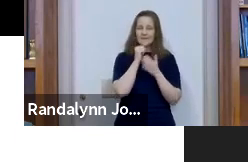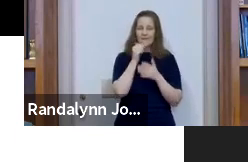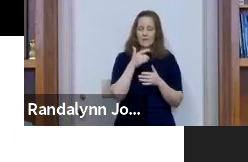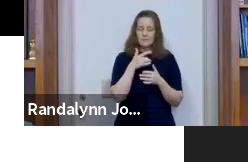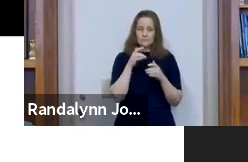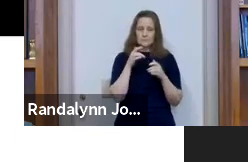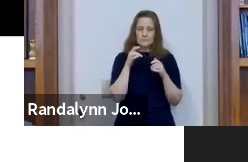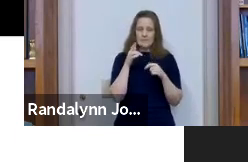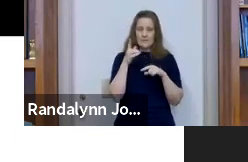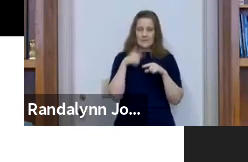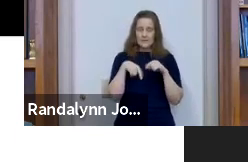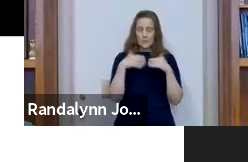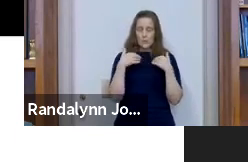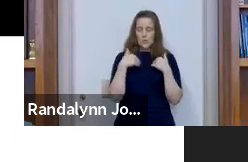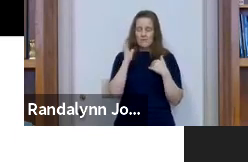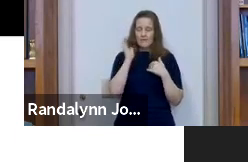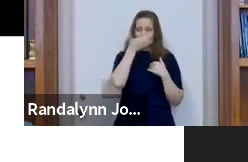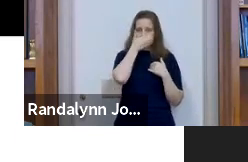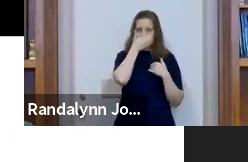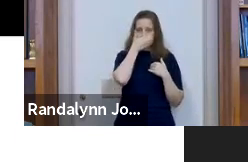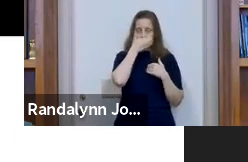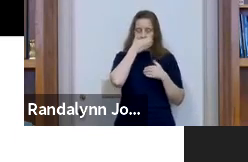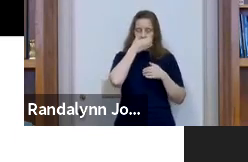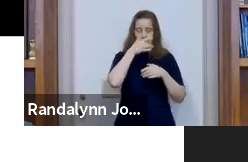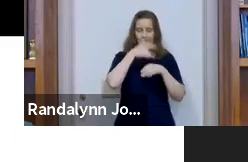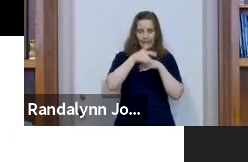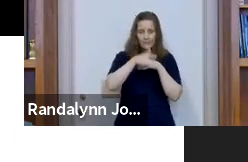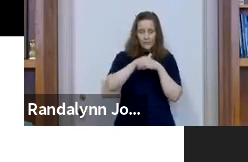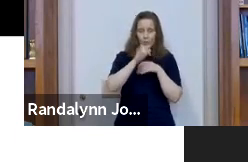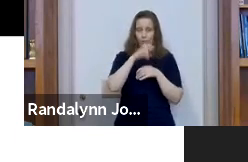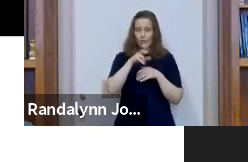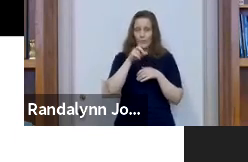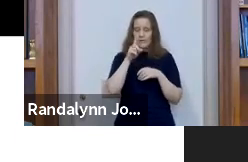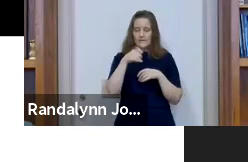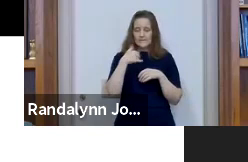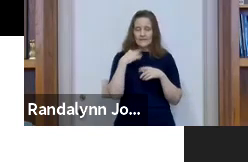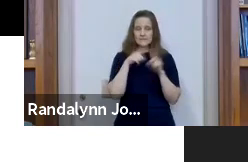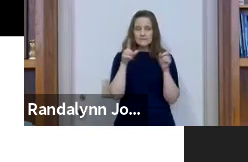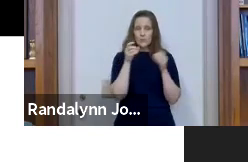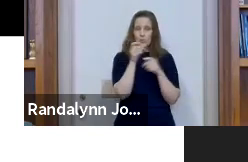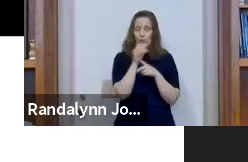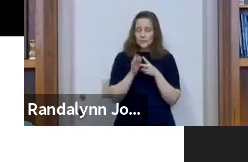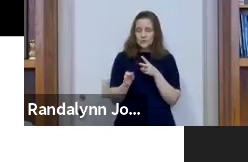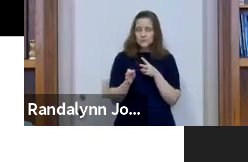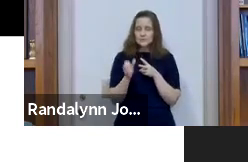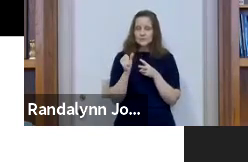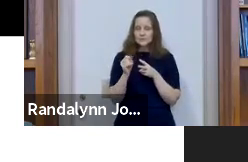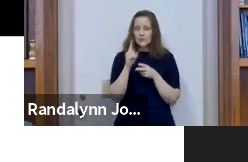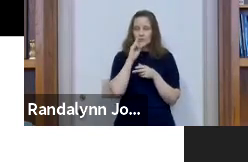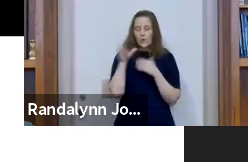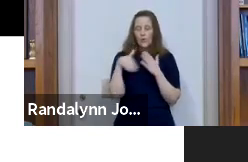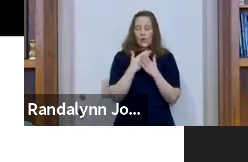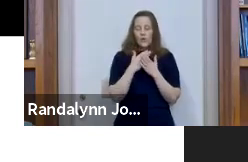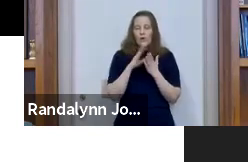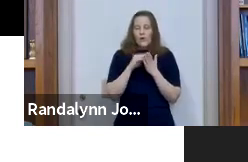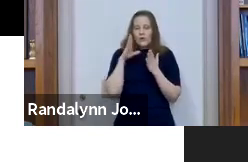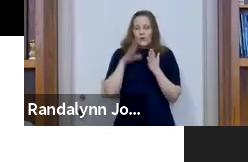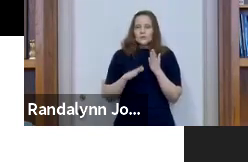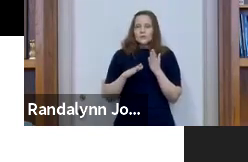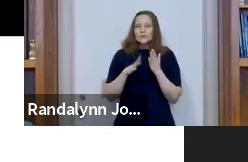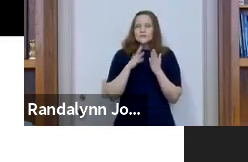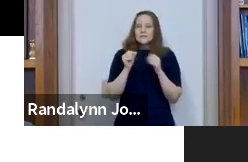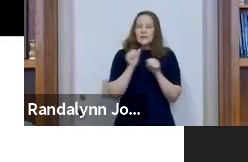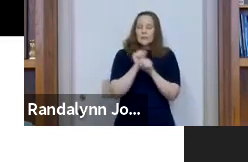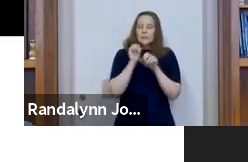wear the face coverings that we have available or may have to have a different option. And so for all of those students and or